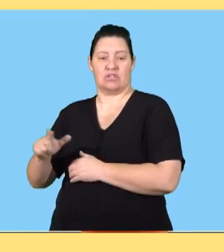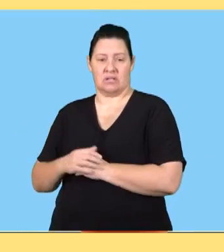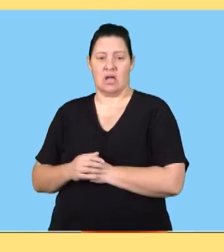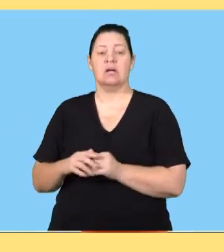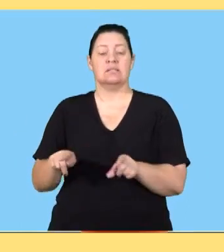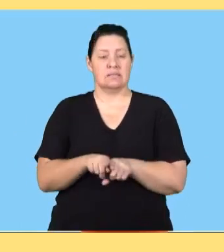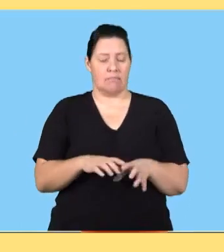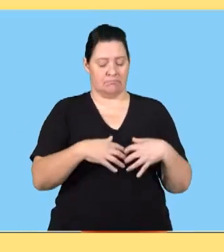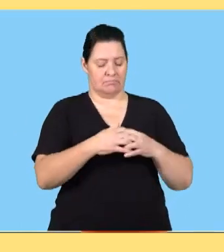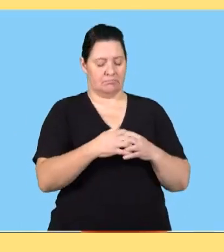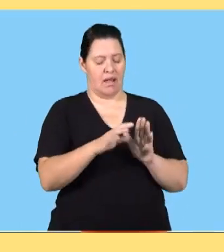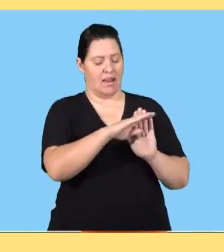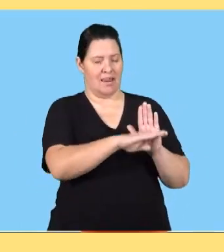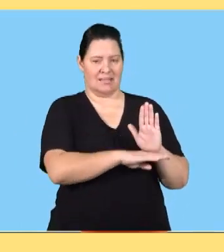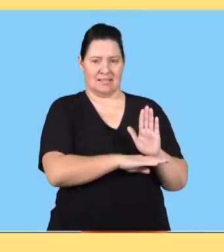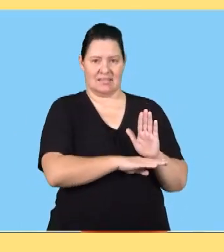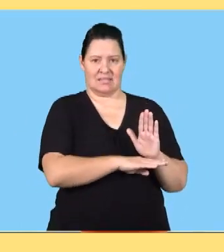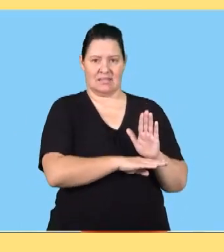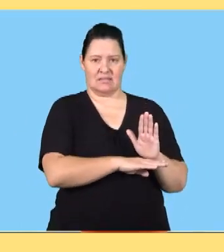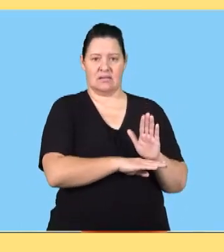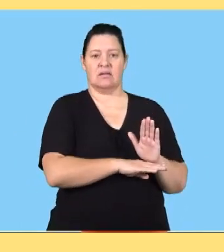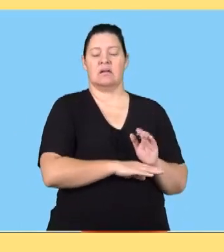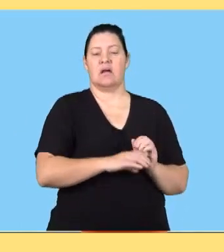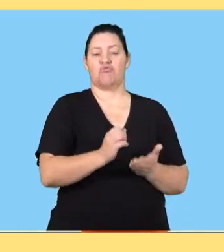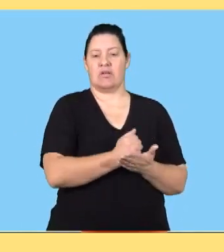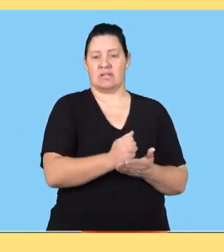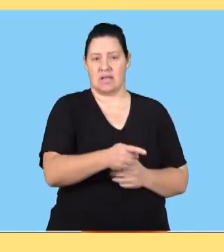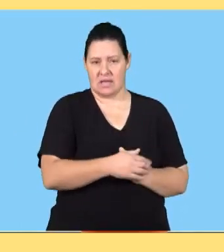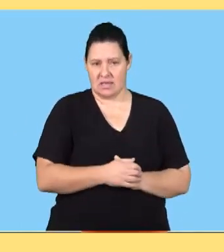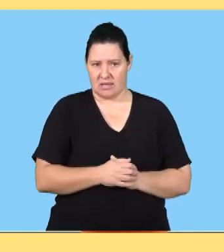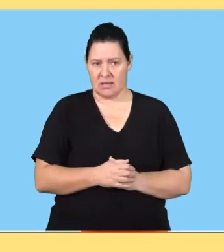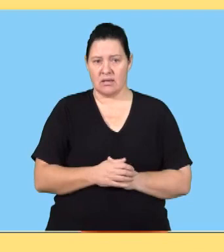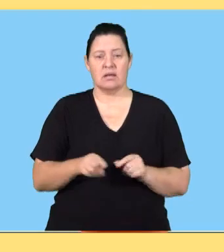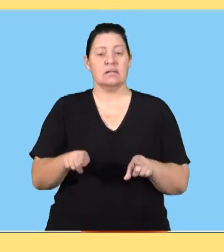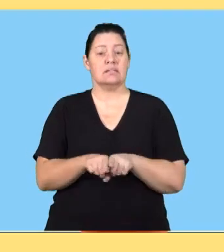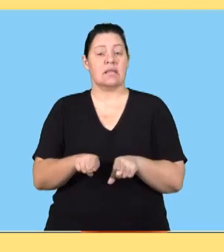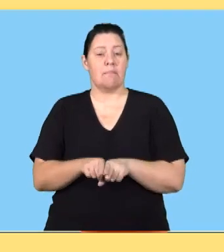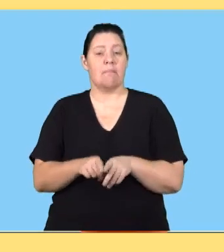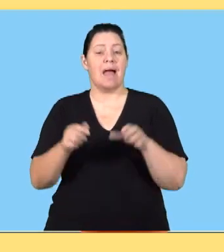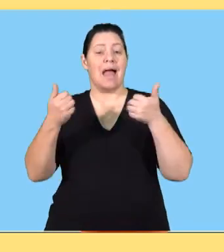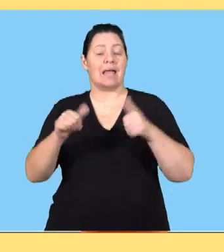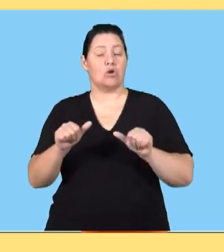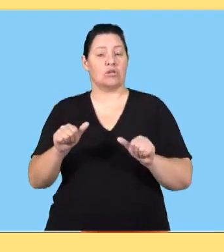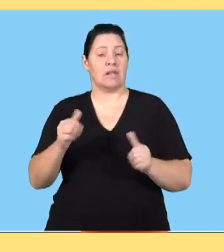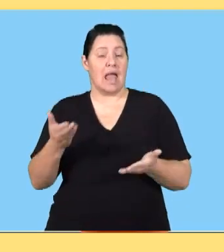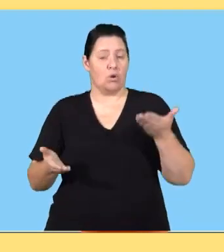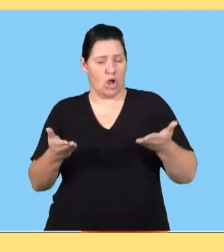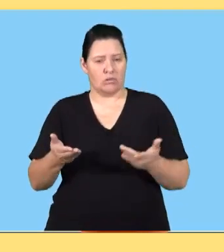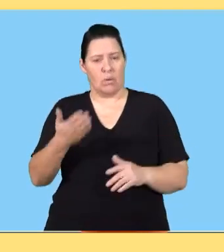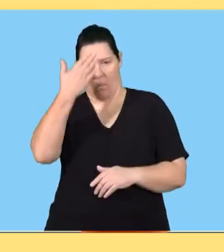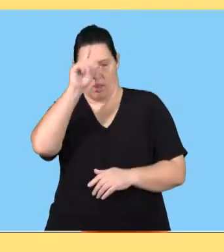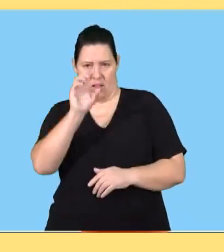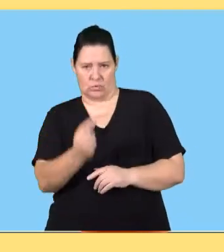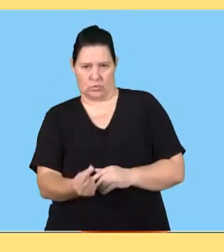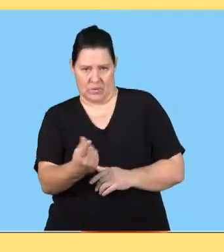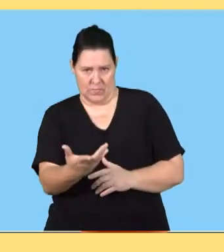as well as create a creditors list. And then you should have an idea of the accounting